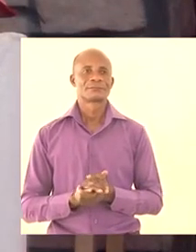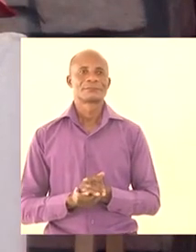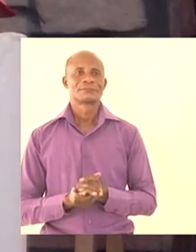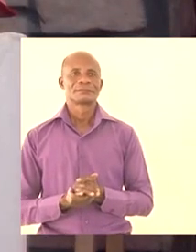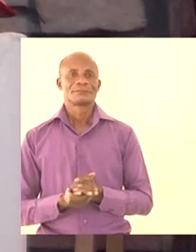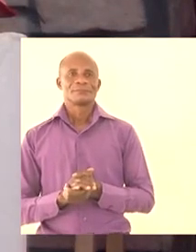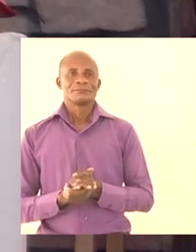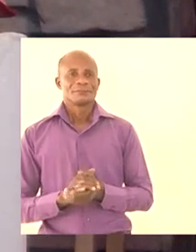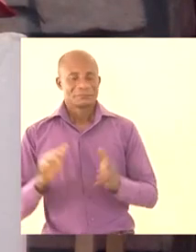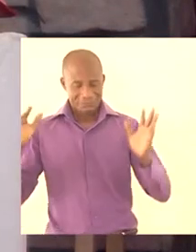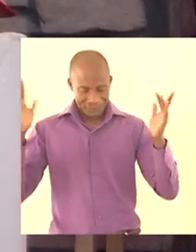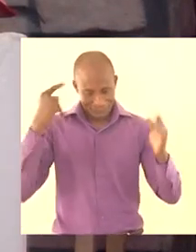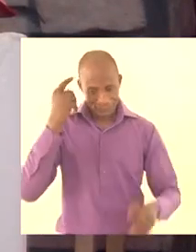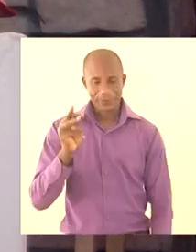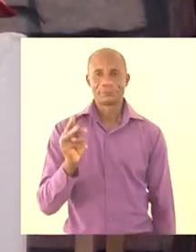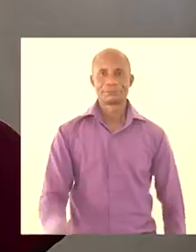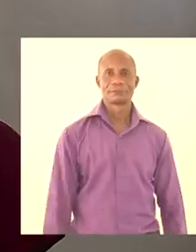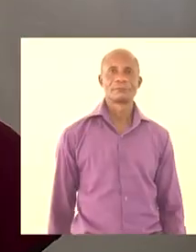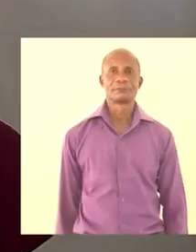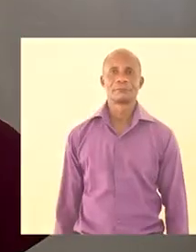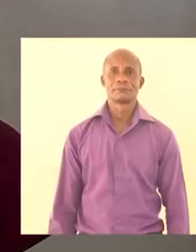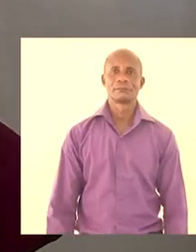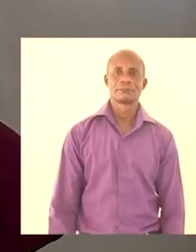Okay, give him a round of applause. Yes, yes, that's right.